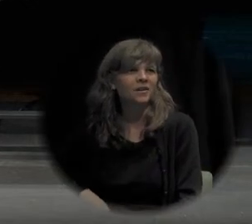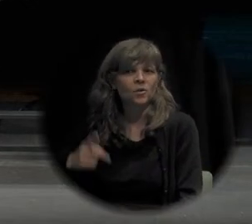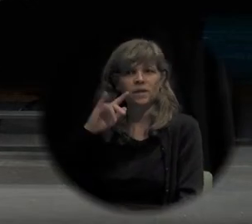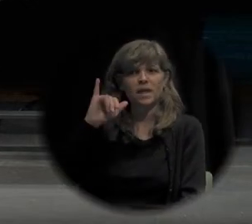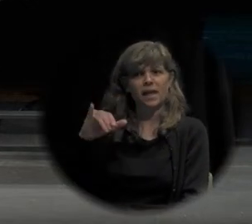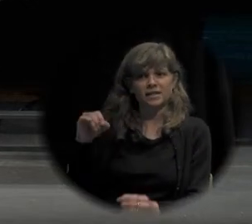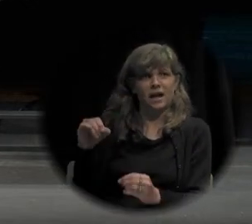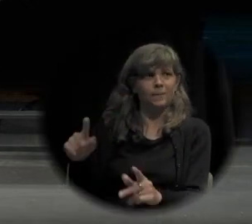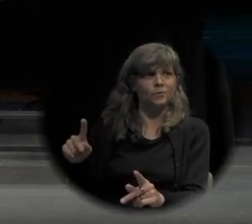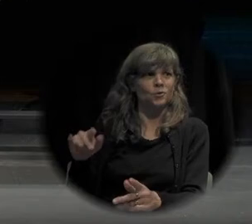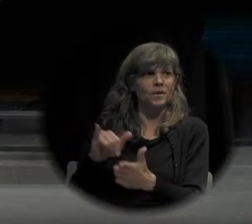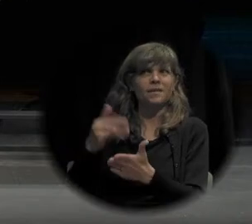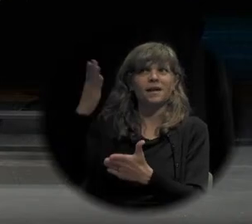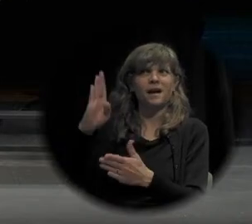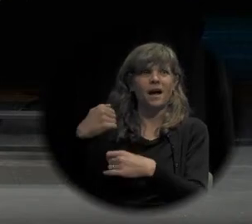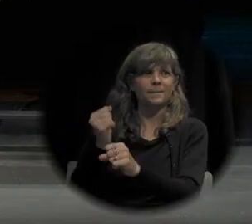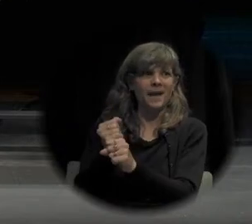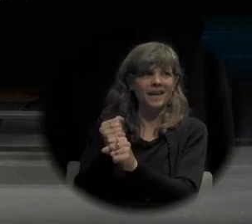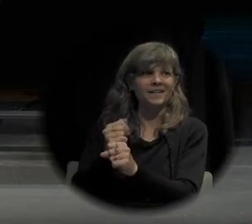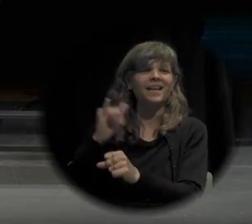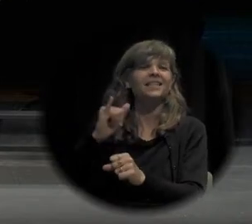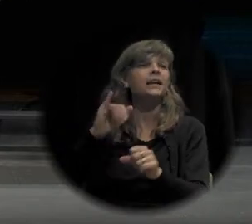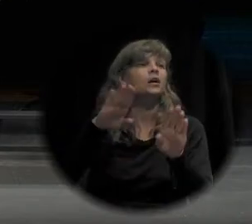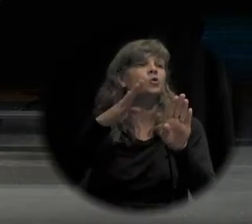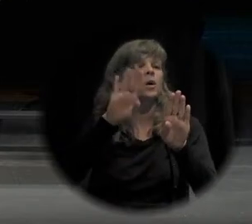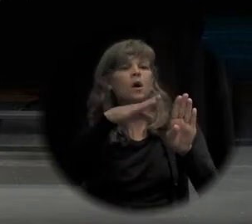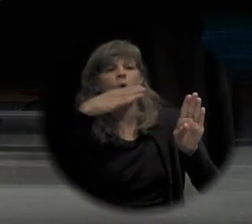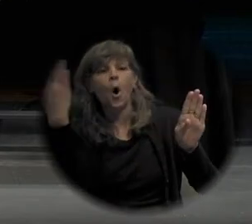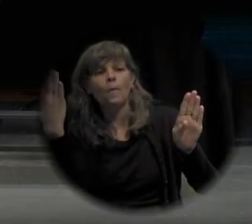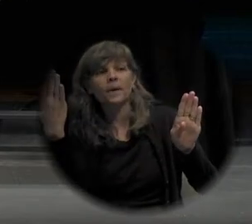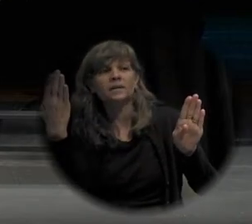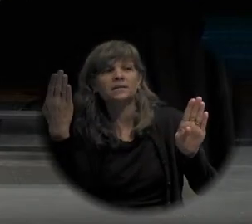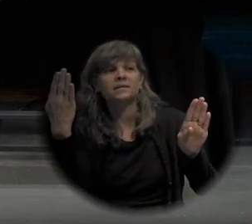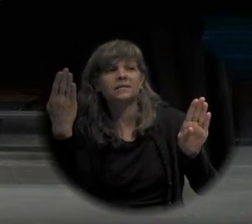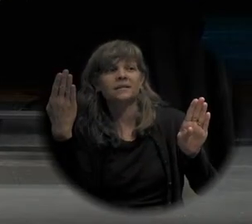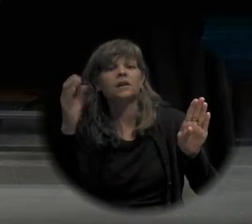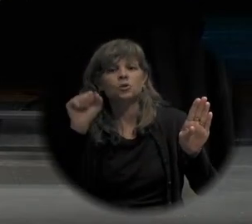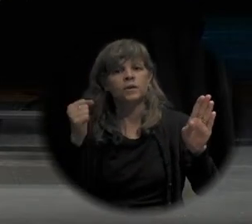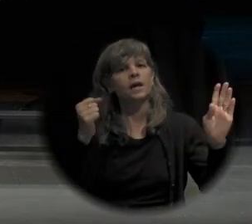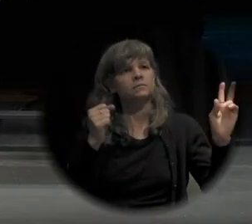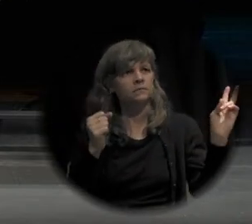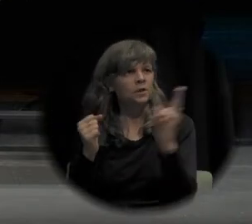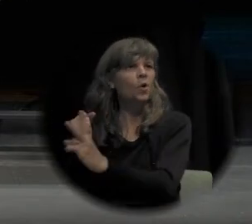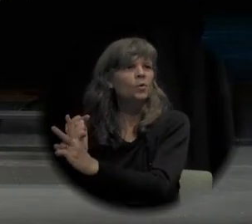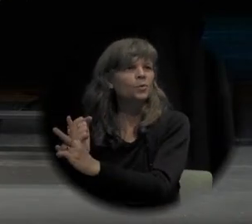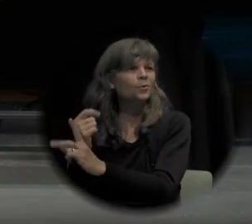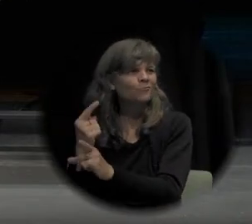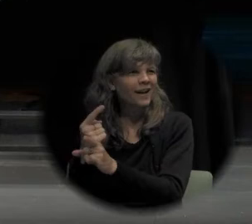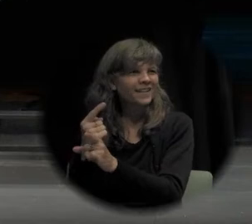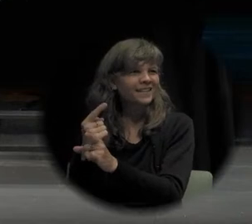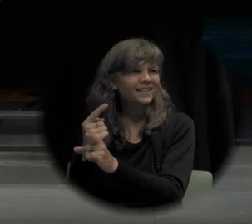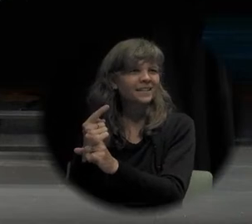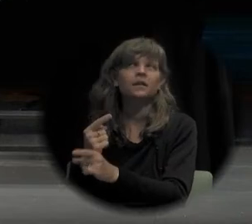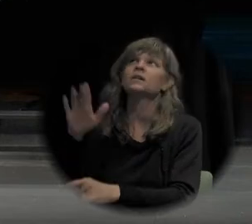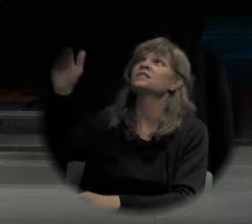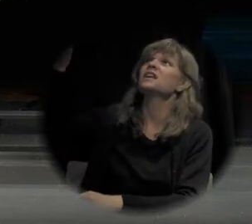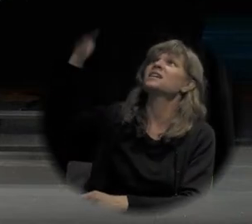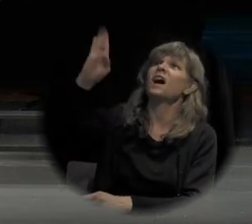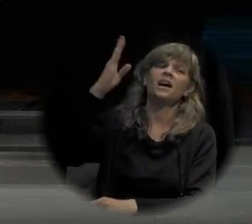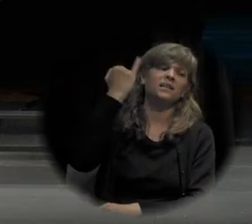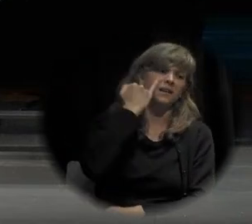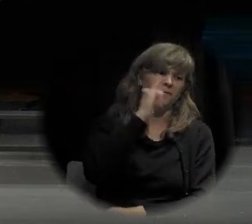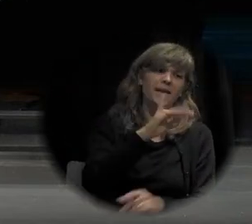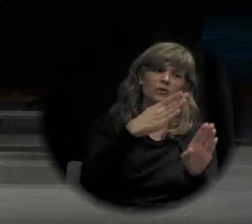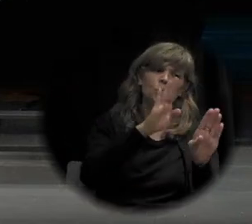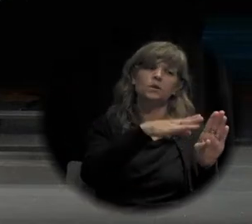door. And I often pray, Lord, if this is your will, make the door open. The problem is, an open